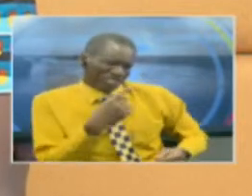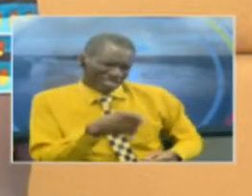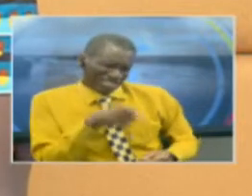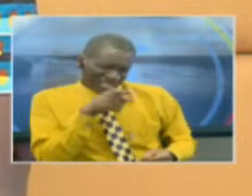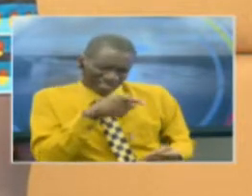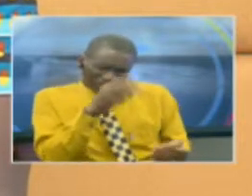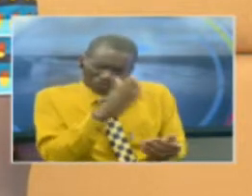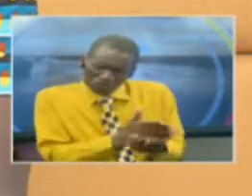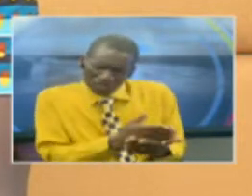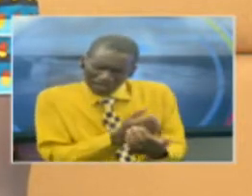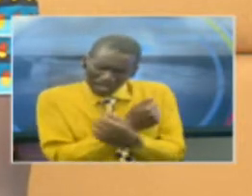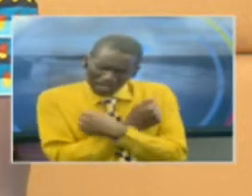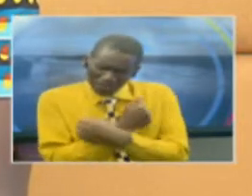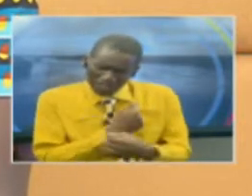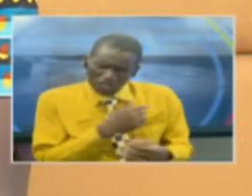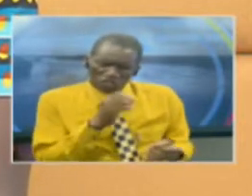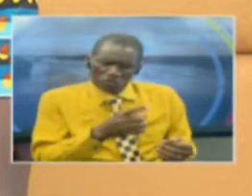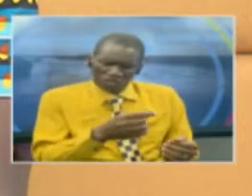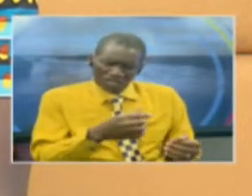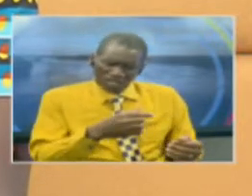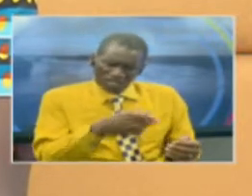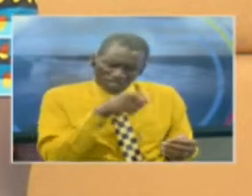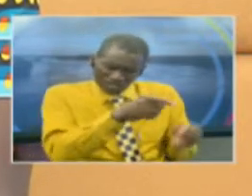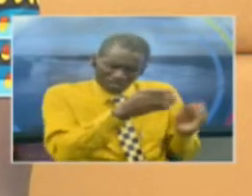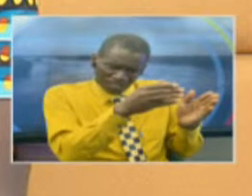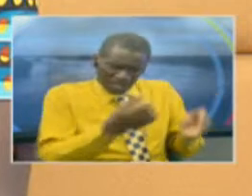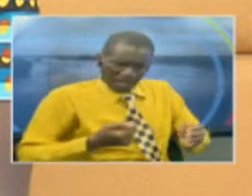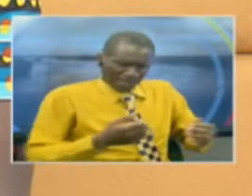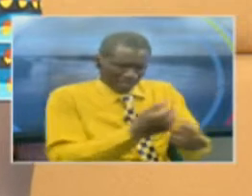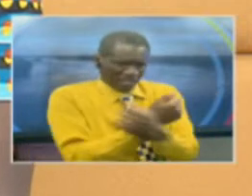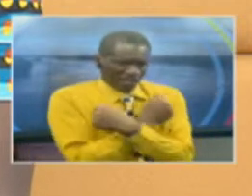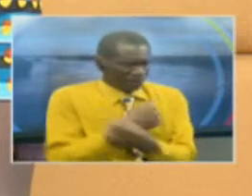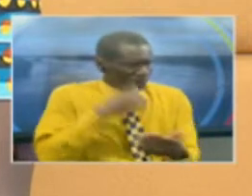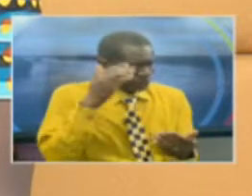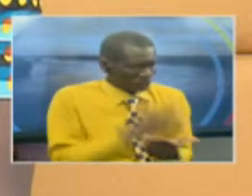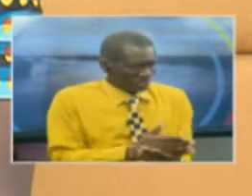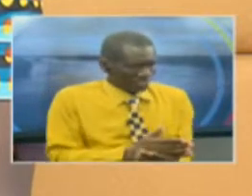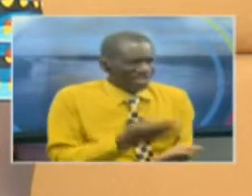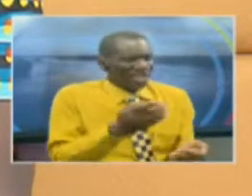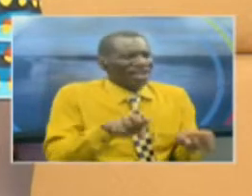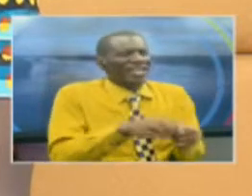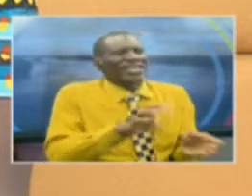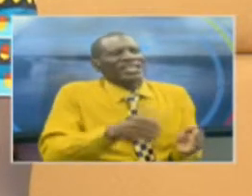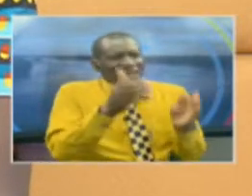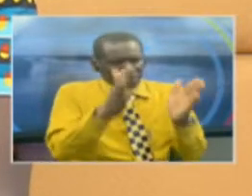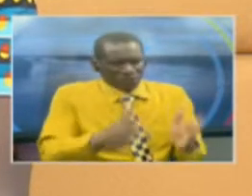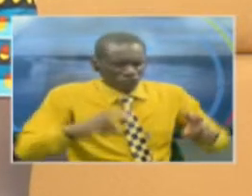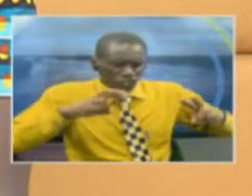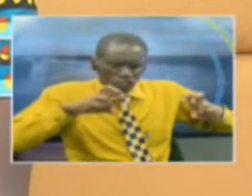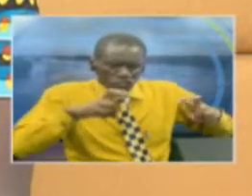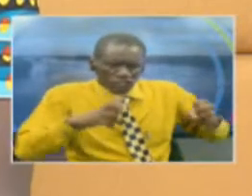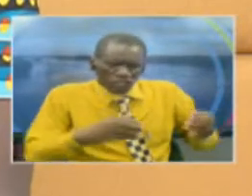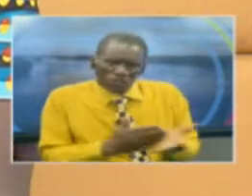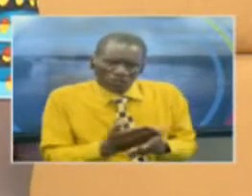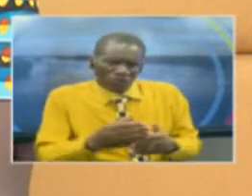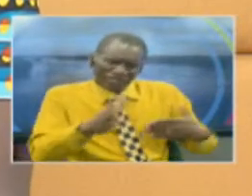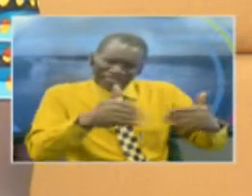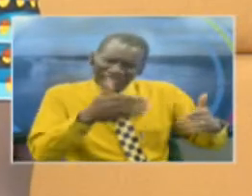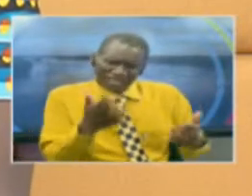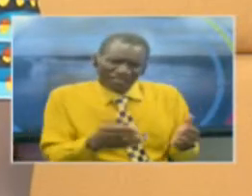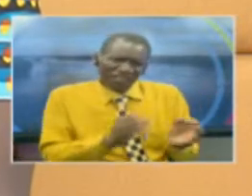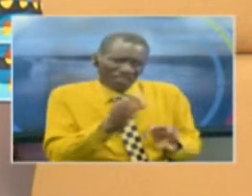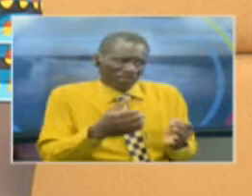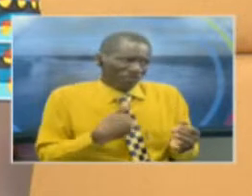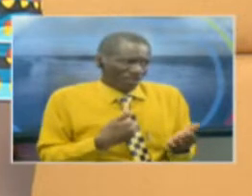their love? And they could love you genuinely. So just like any other couple, look through the green lights. If they are